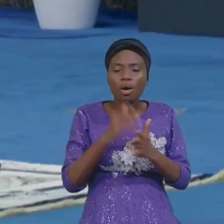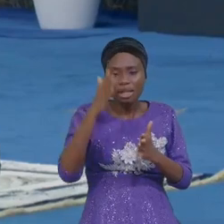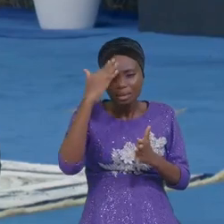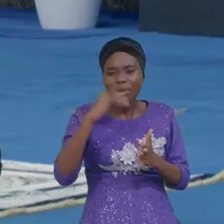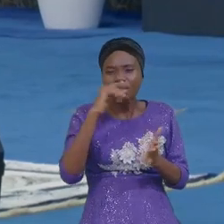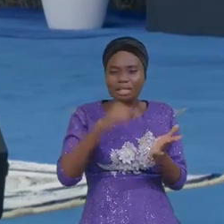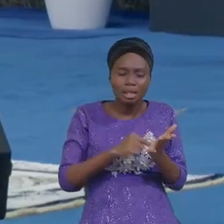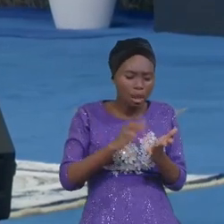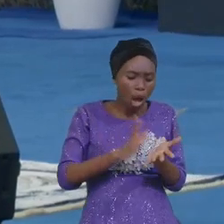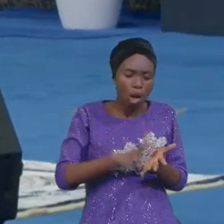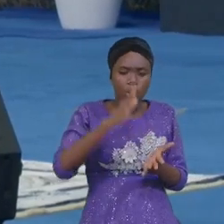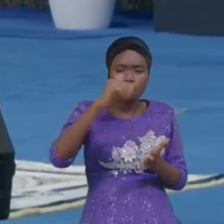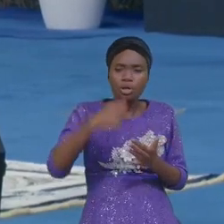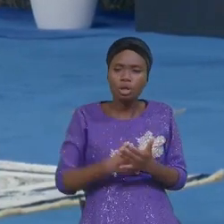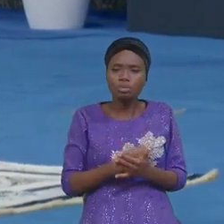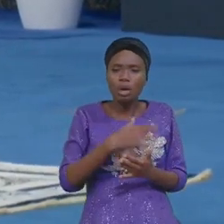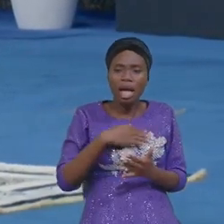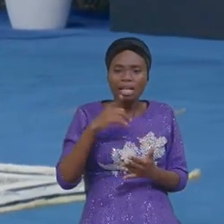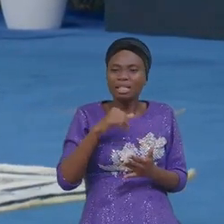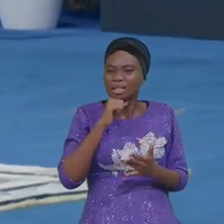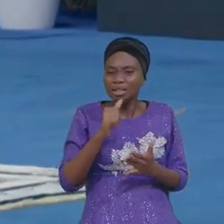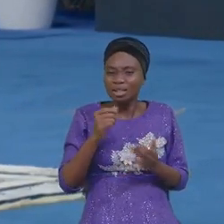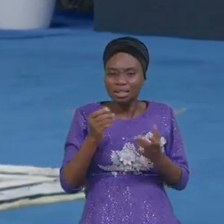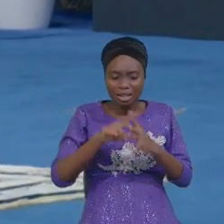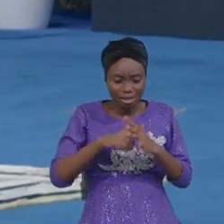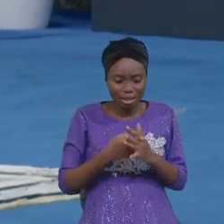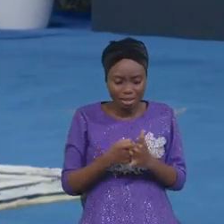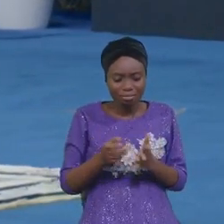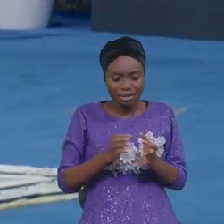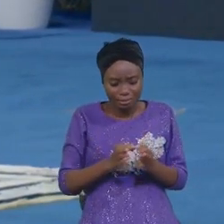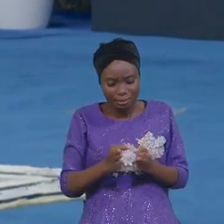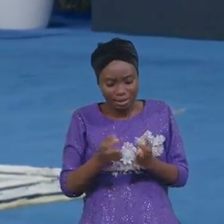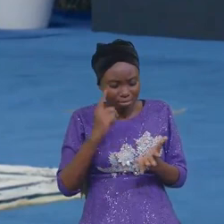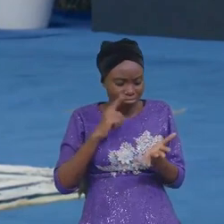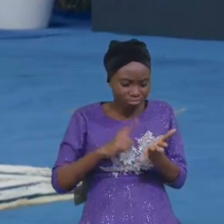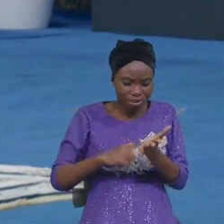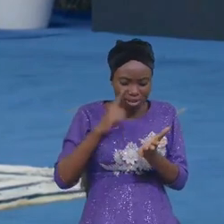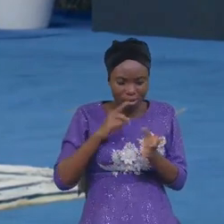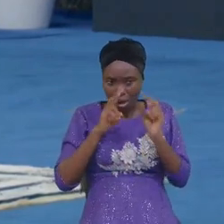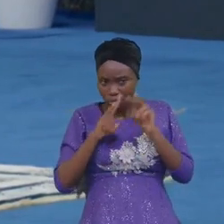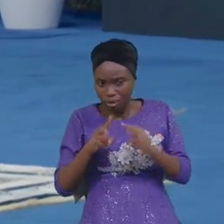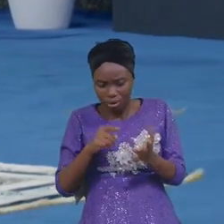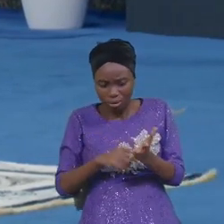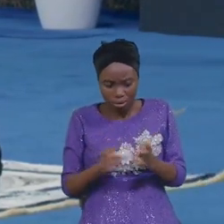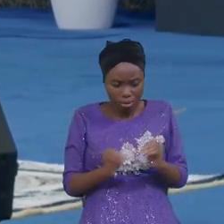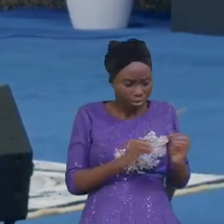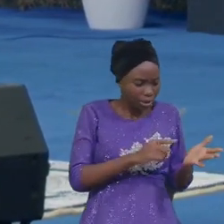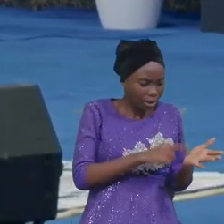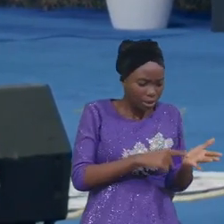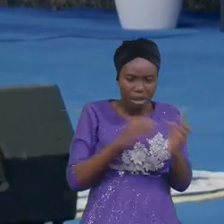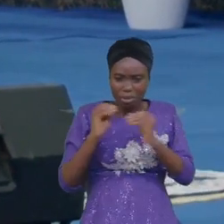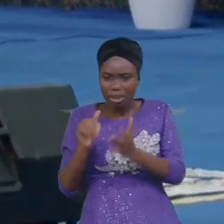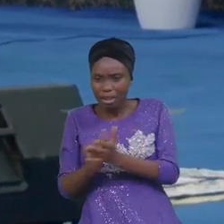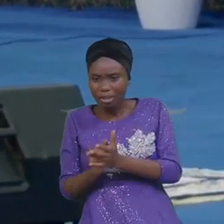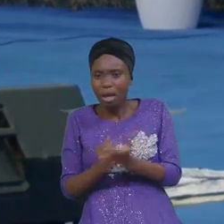glorious gospel. I didn't start analyzing. I didn't start, you know, putting this and putting that. Come,